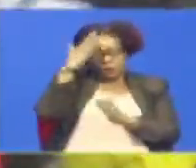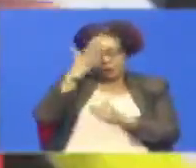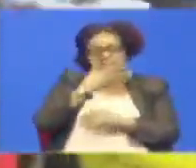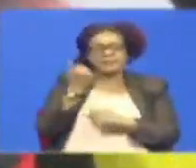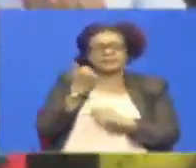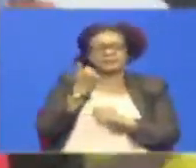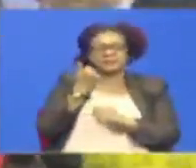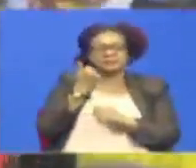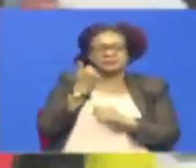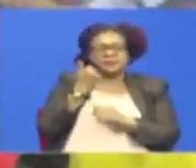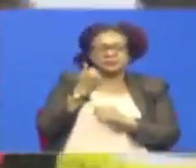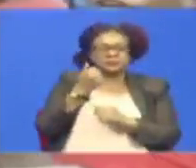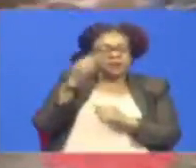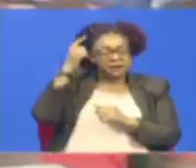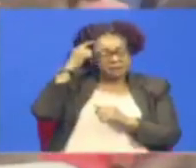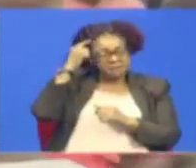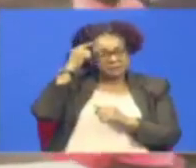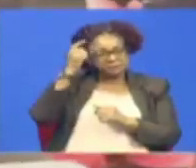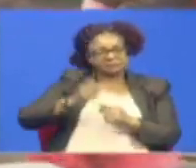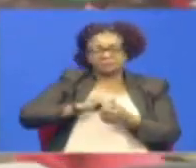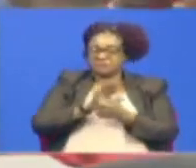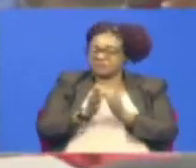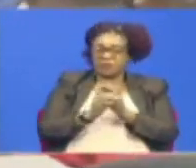not taking no for an answer.